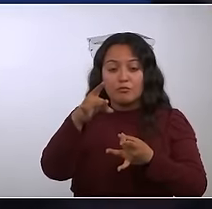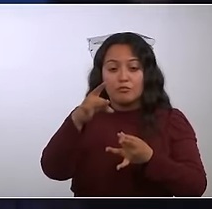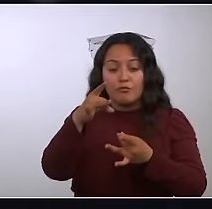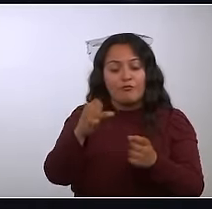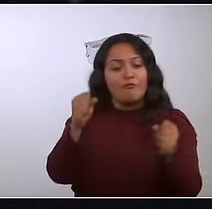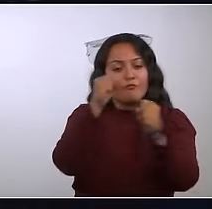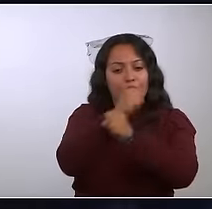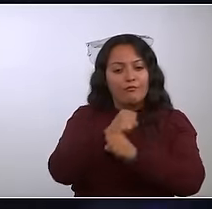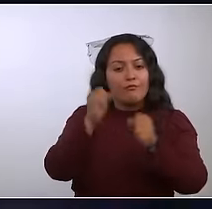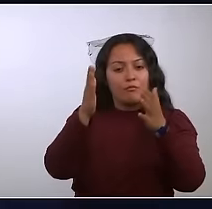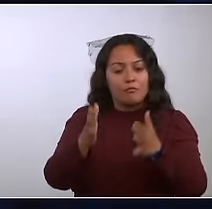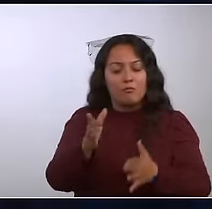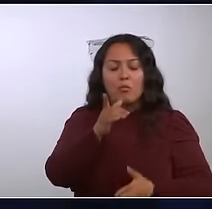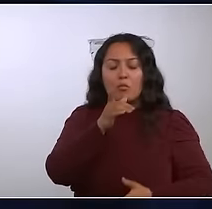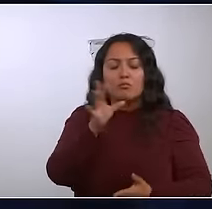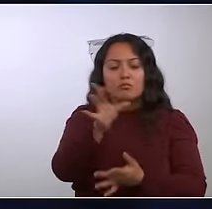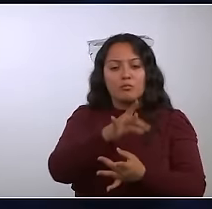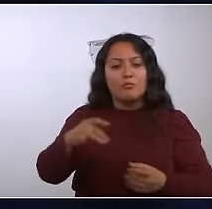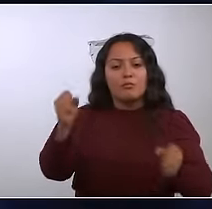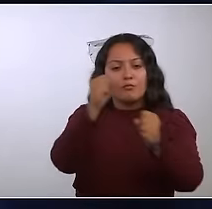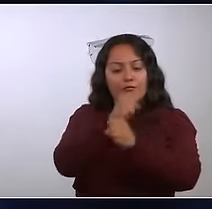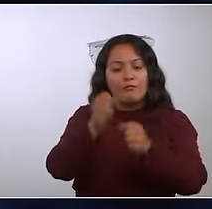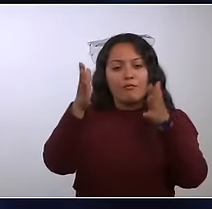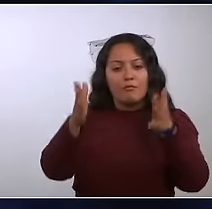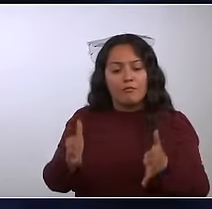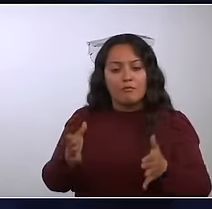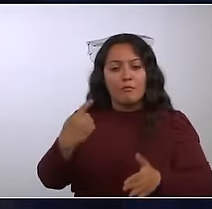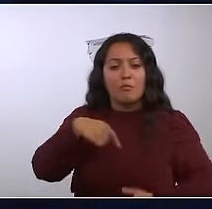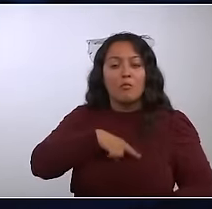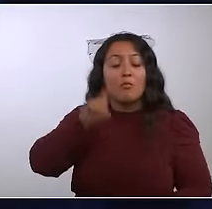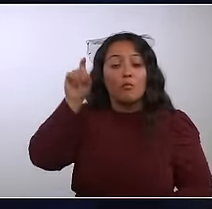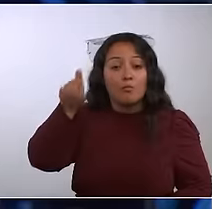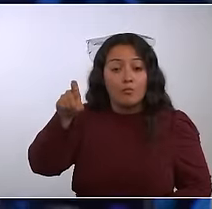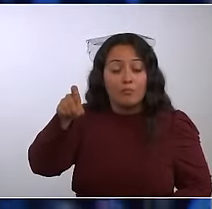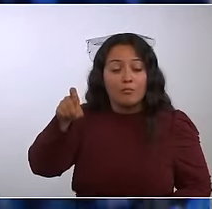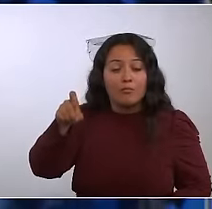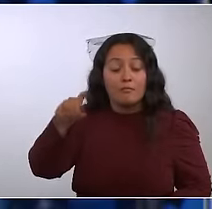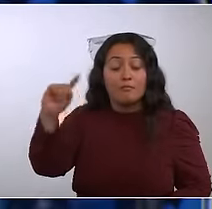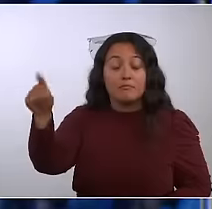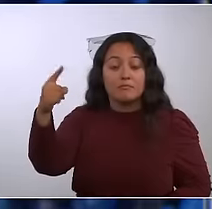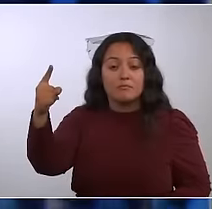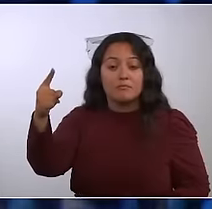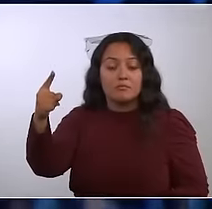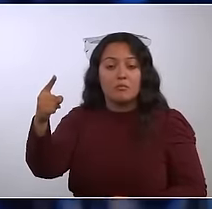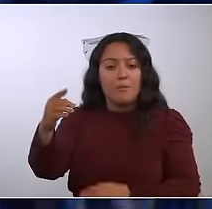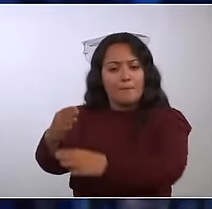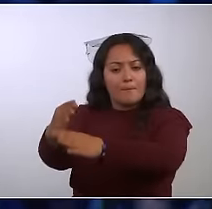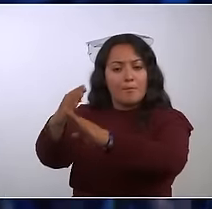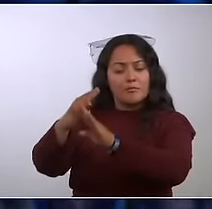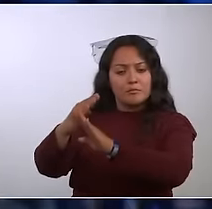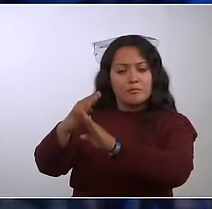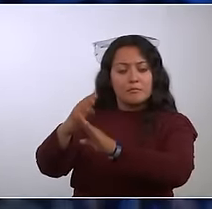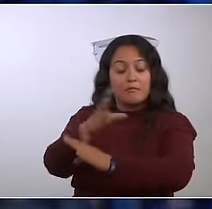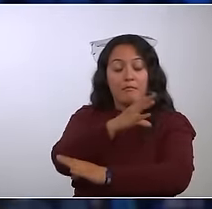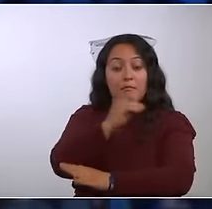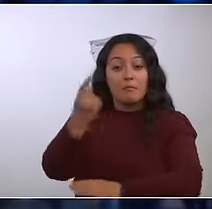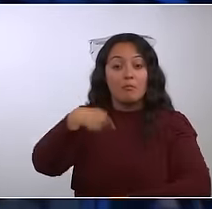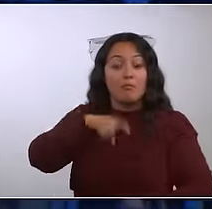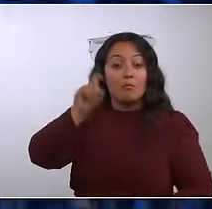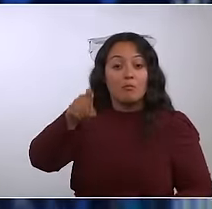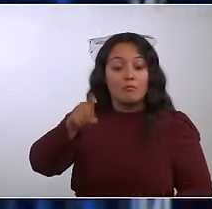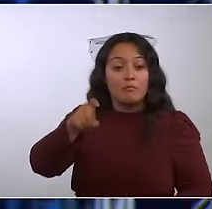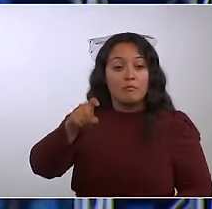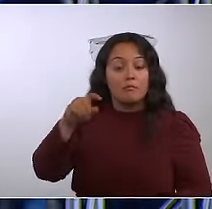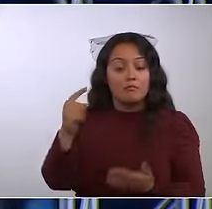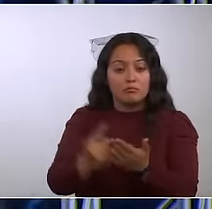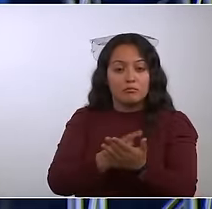la casa? Is there a spiritual necesitamos warrior in the house? Alguien en la ofensa. We need someone on the pero offense. También necesitamos a alguien en la